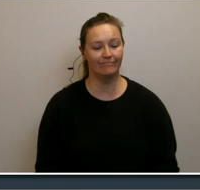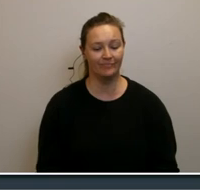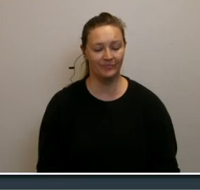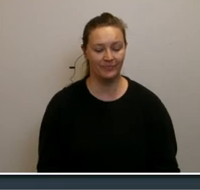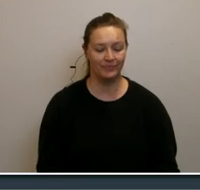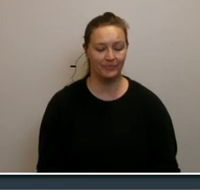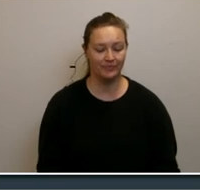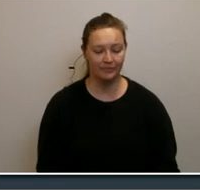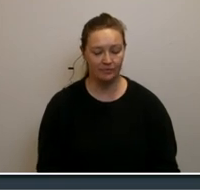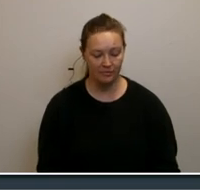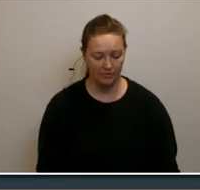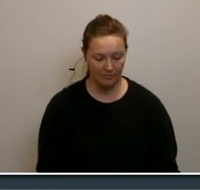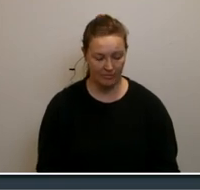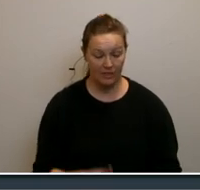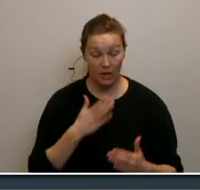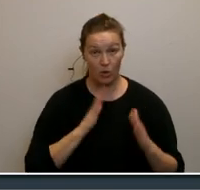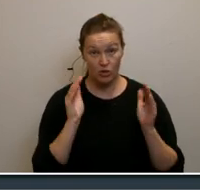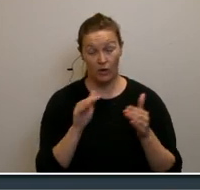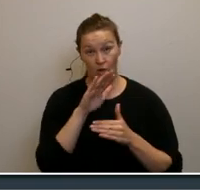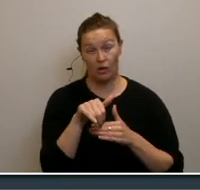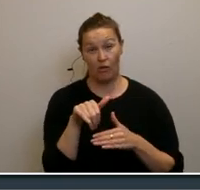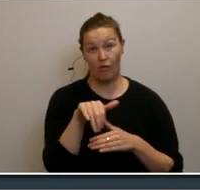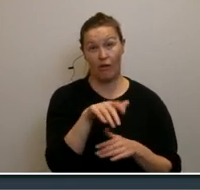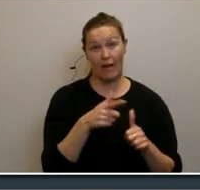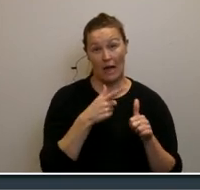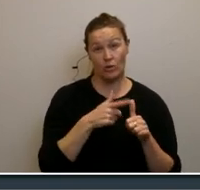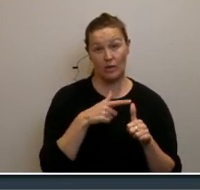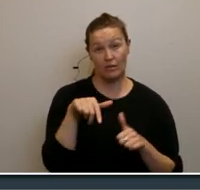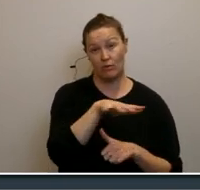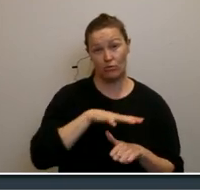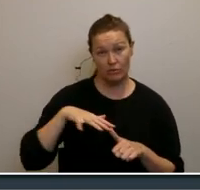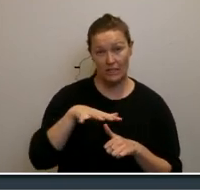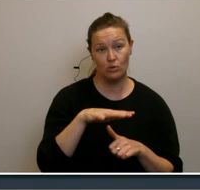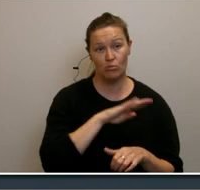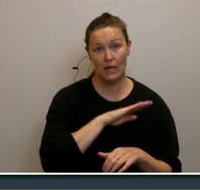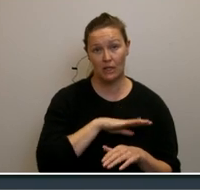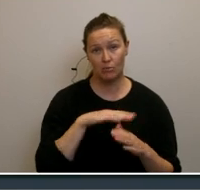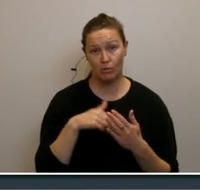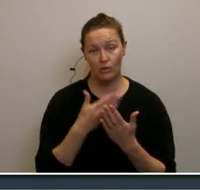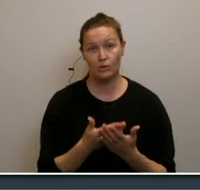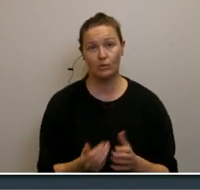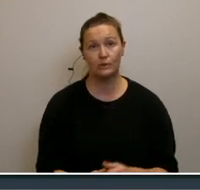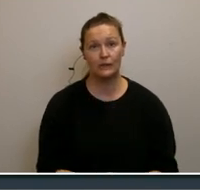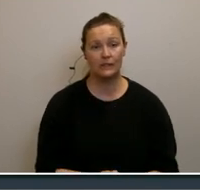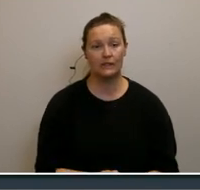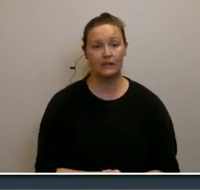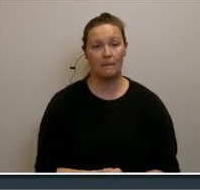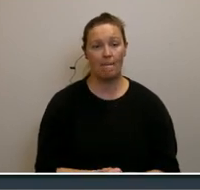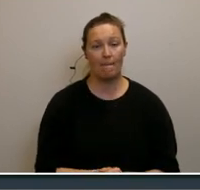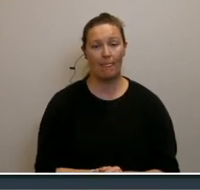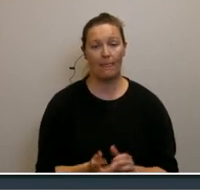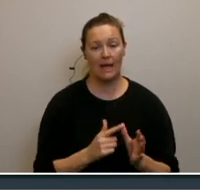I want to focus on the Ahuriri Regional Park proposal in particular.